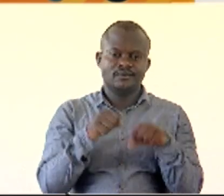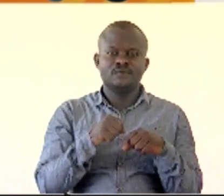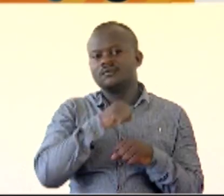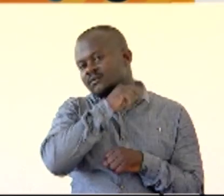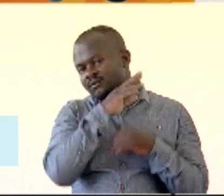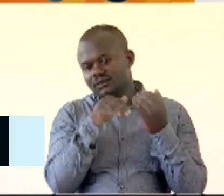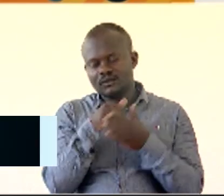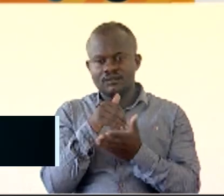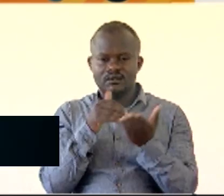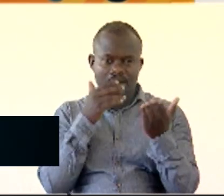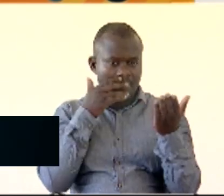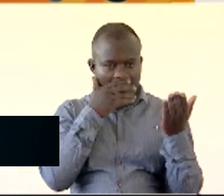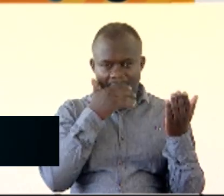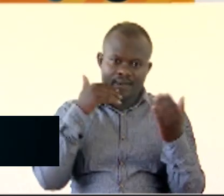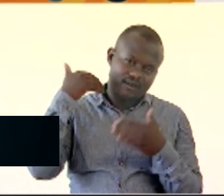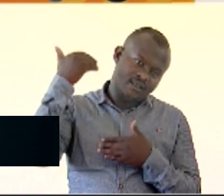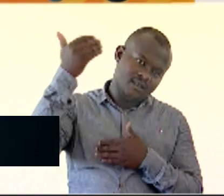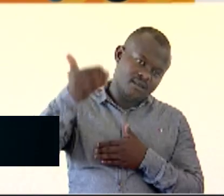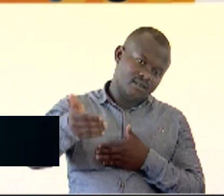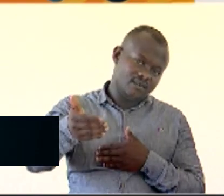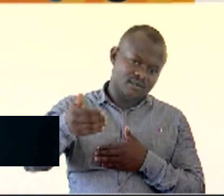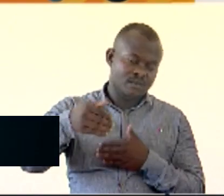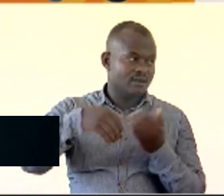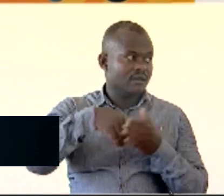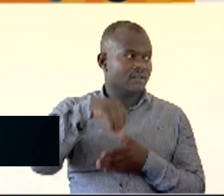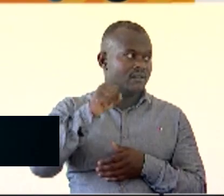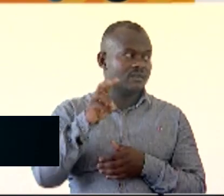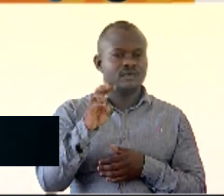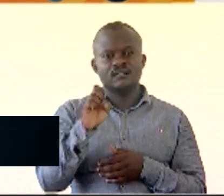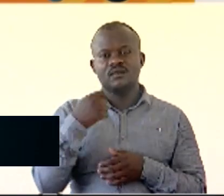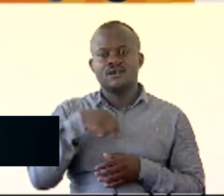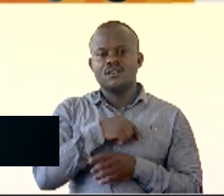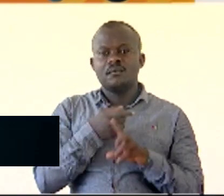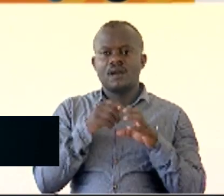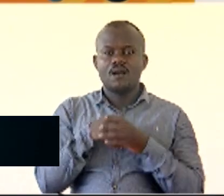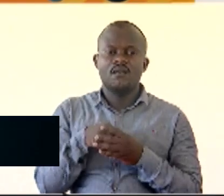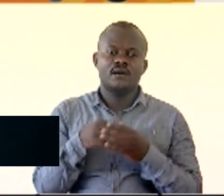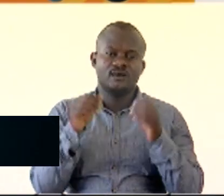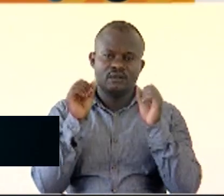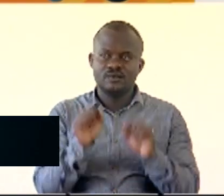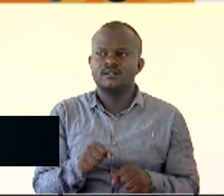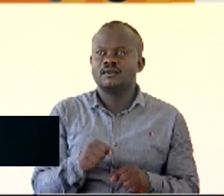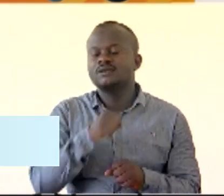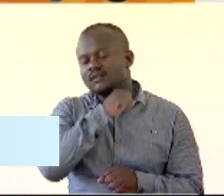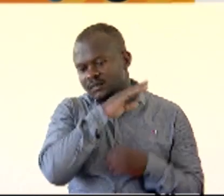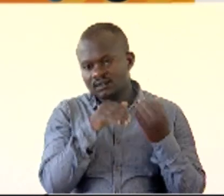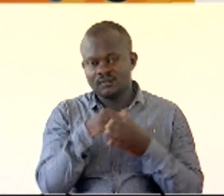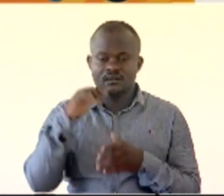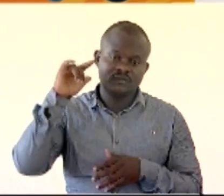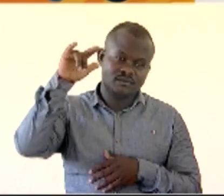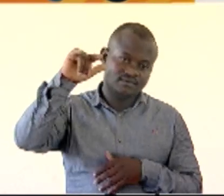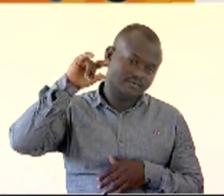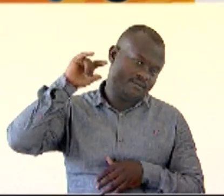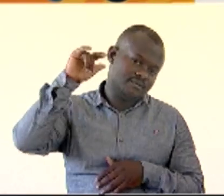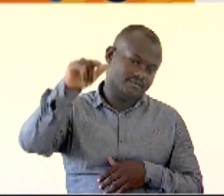pollute air. Then sewage from our homes can pollute air.